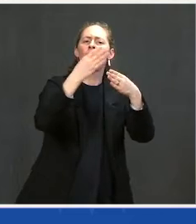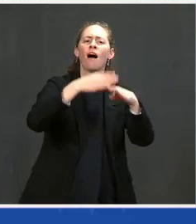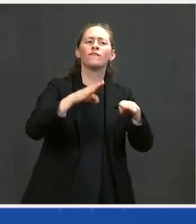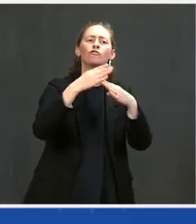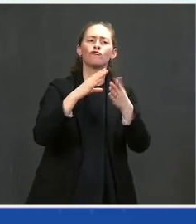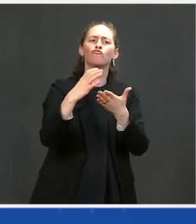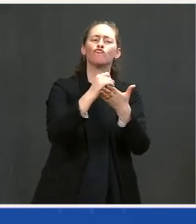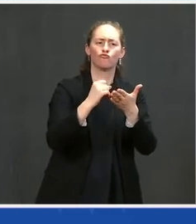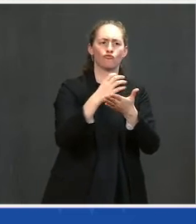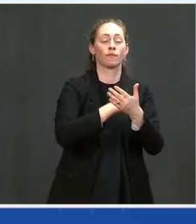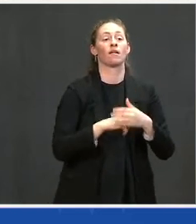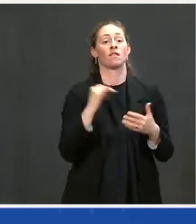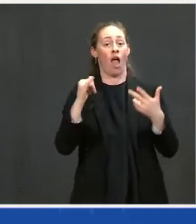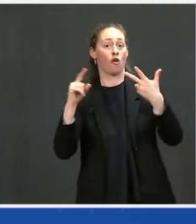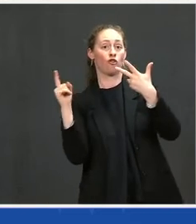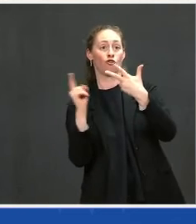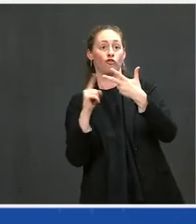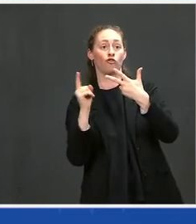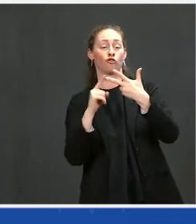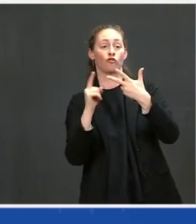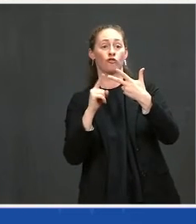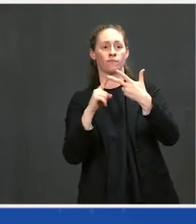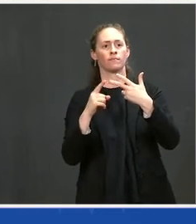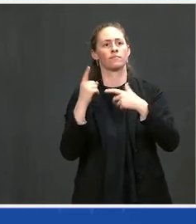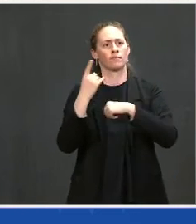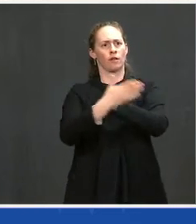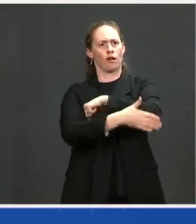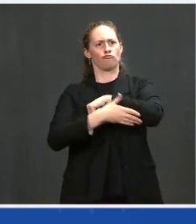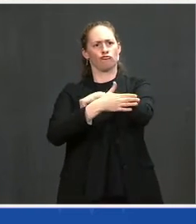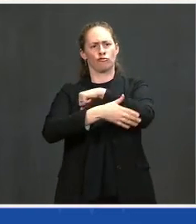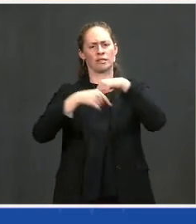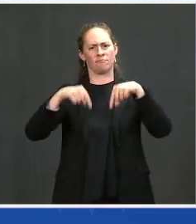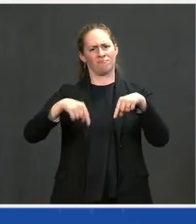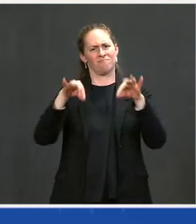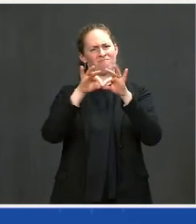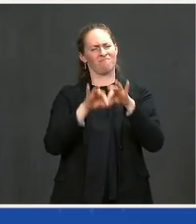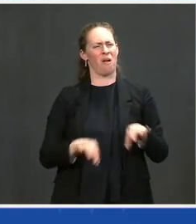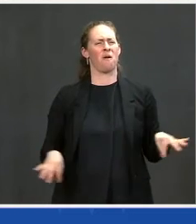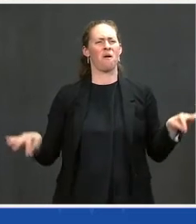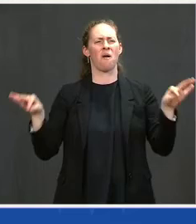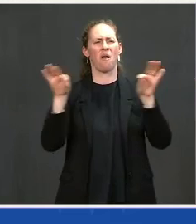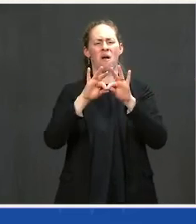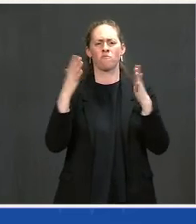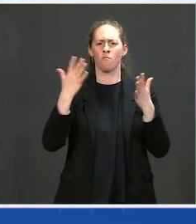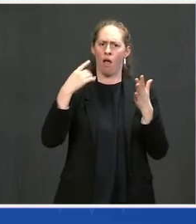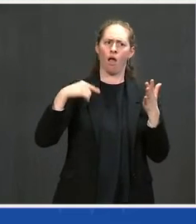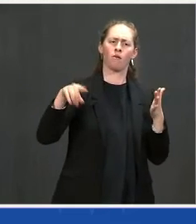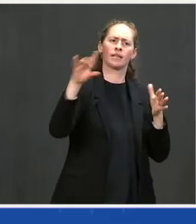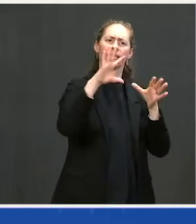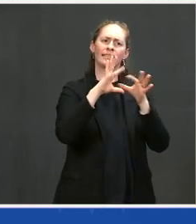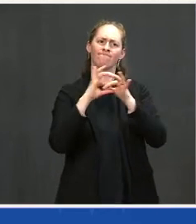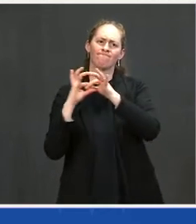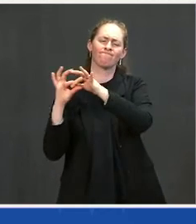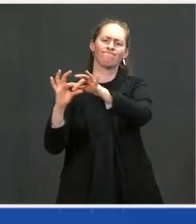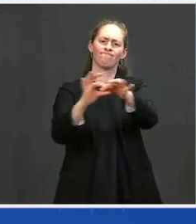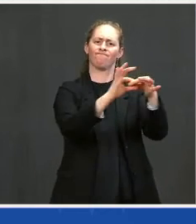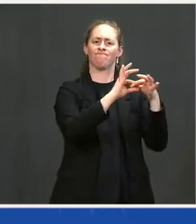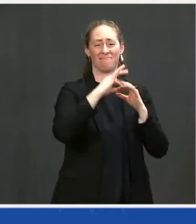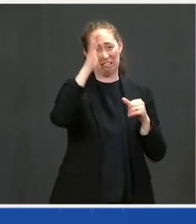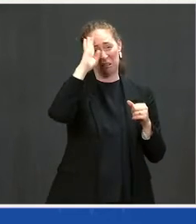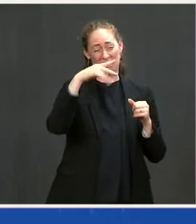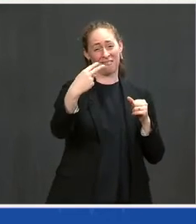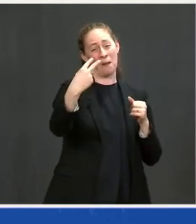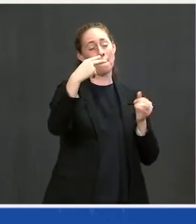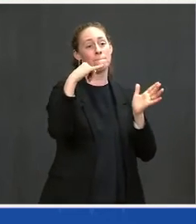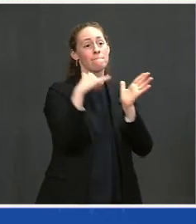country. And generically speaking, all of you said, no, you can't do that. Well, I've not been able to unite the Congress, but